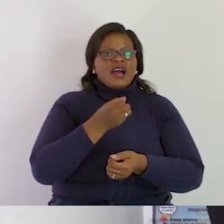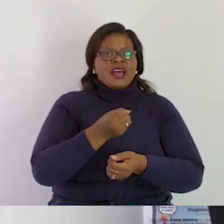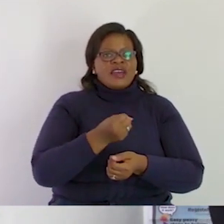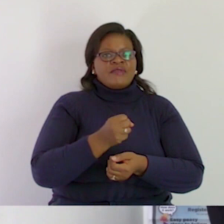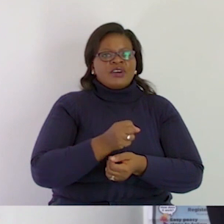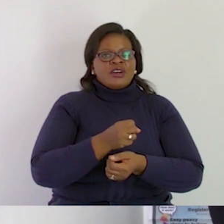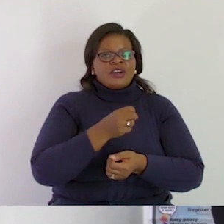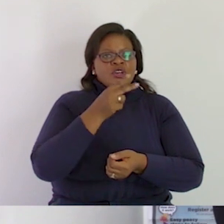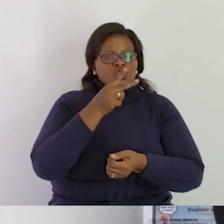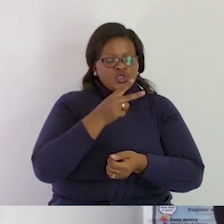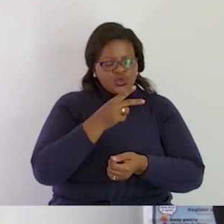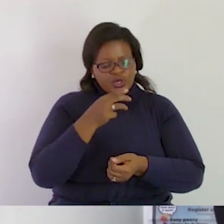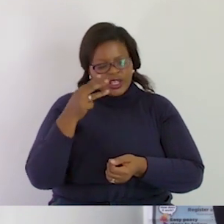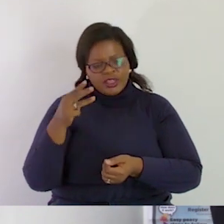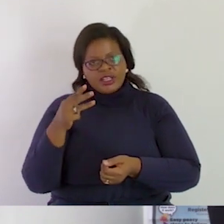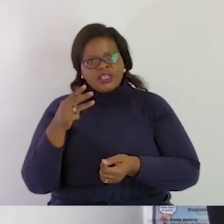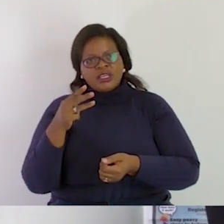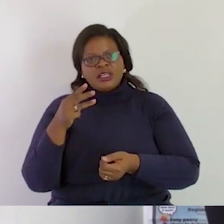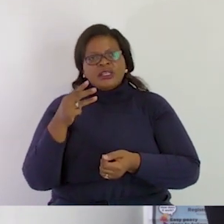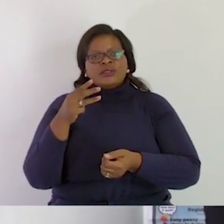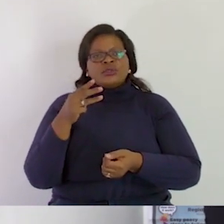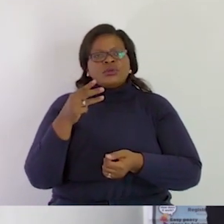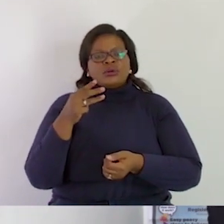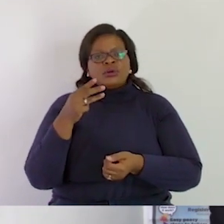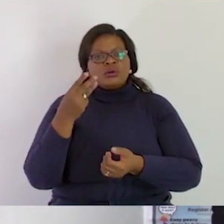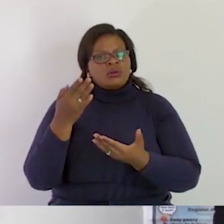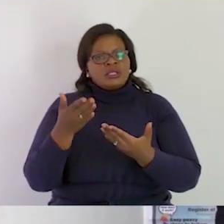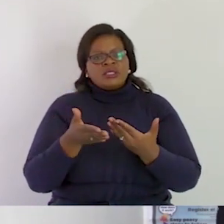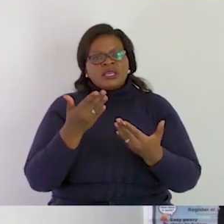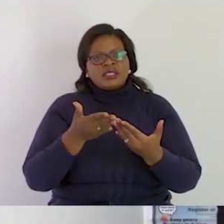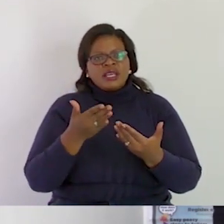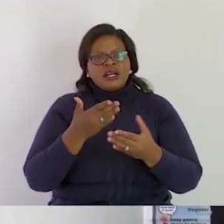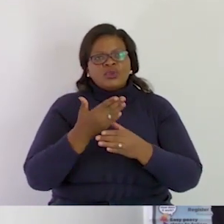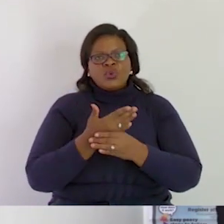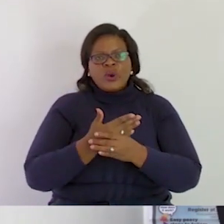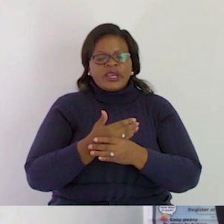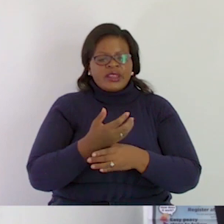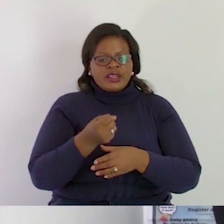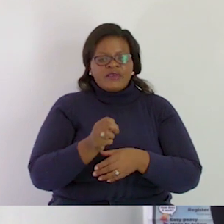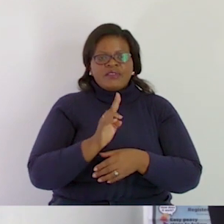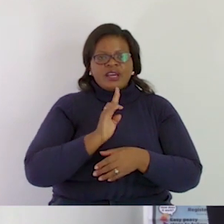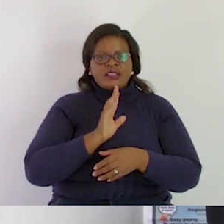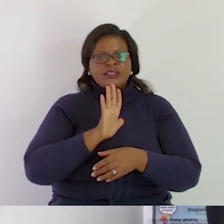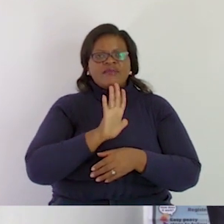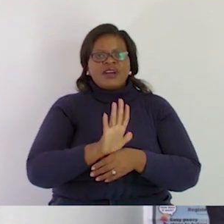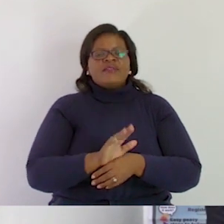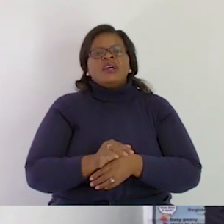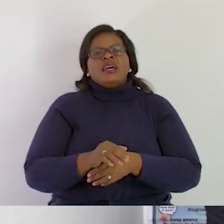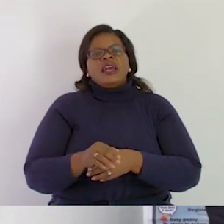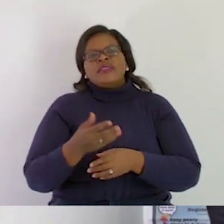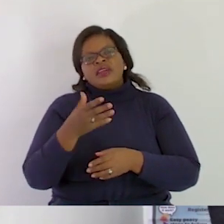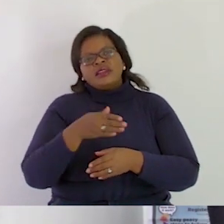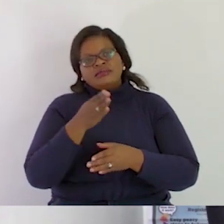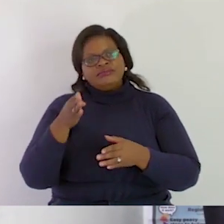get a 5, and 5 is much easier to work with than to get 7 and add. Of course, it can also be an easy